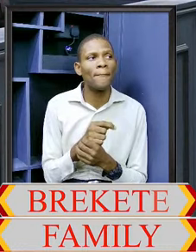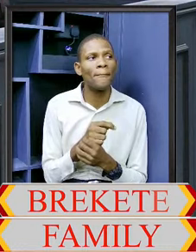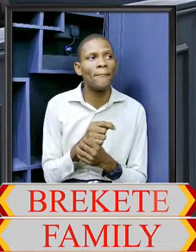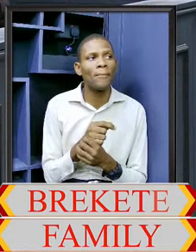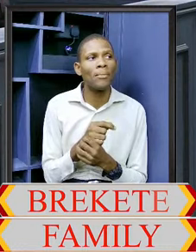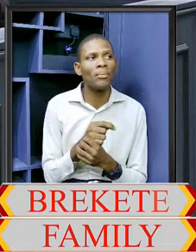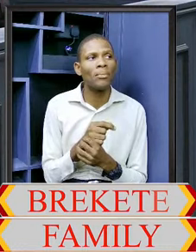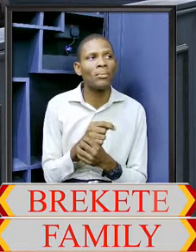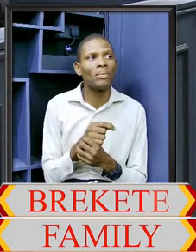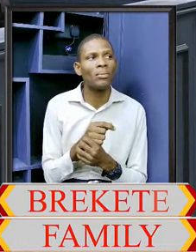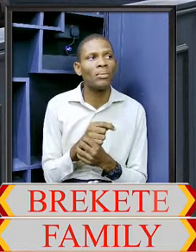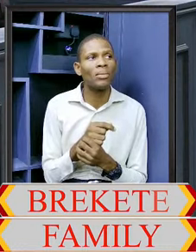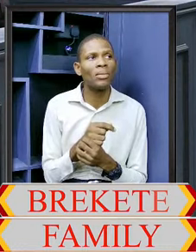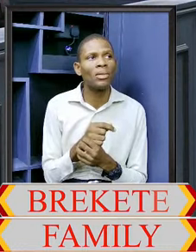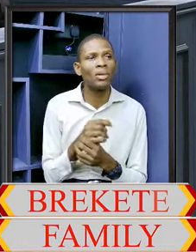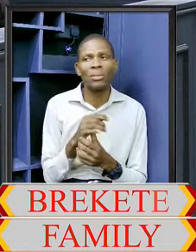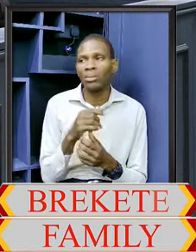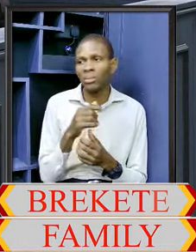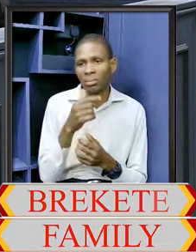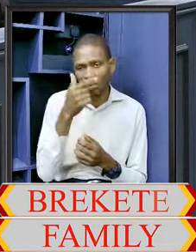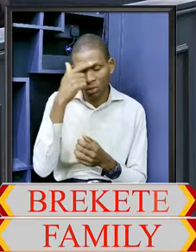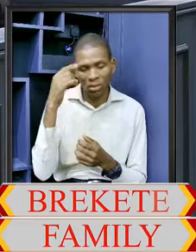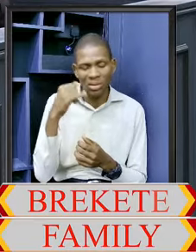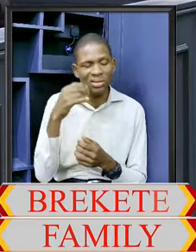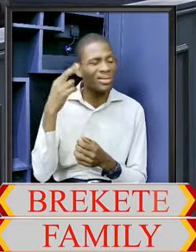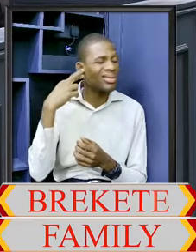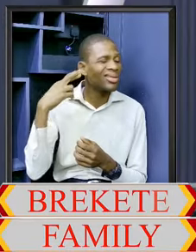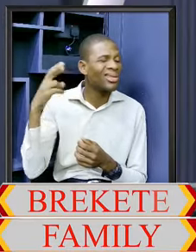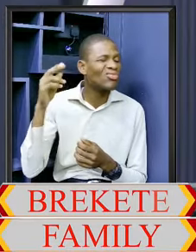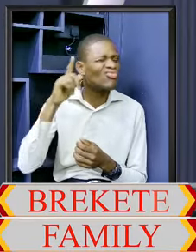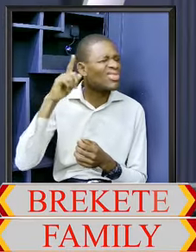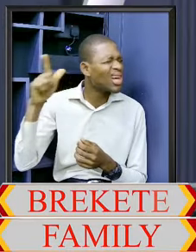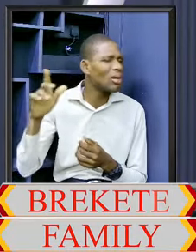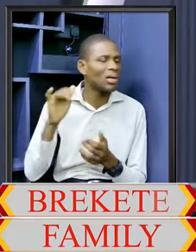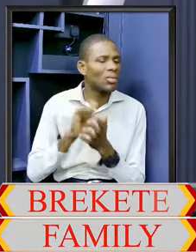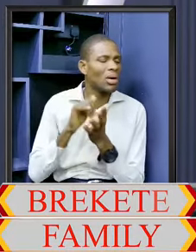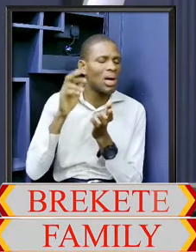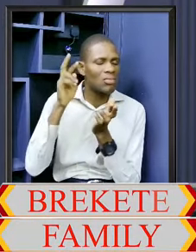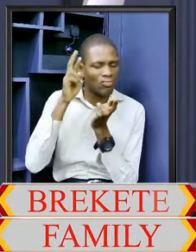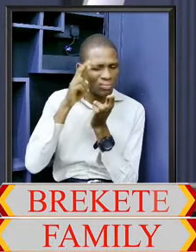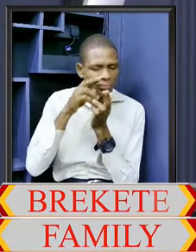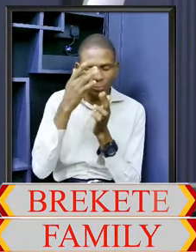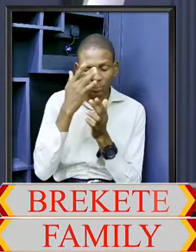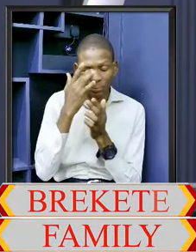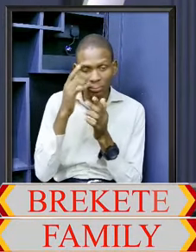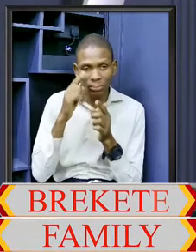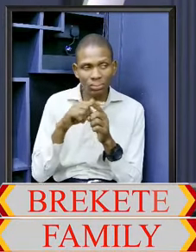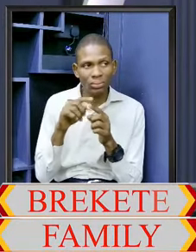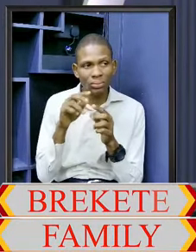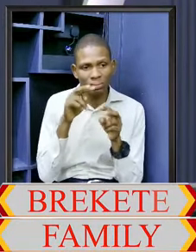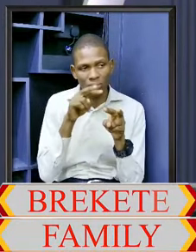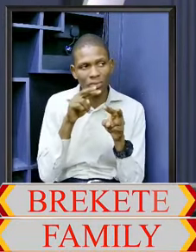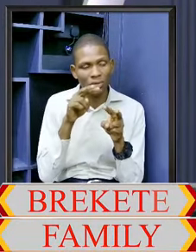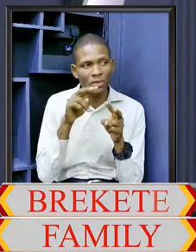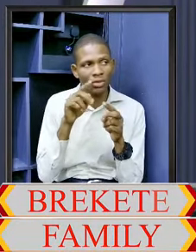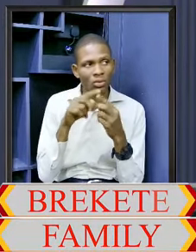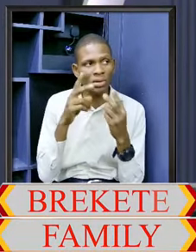Now, the ringing tone make me lower them. But I they watch to see when he go